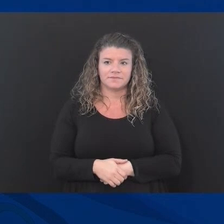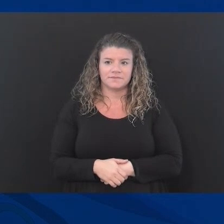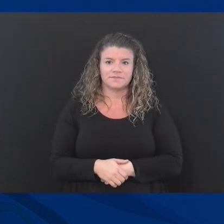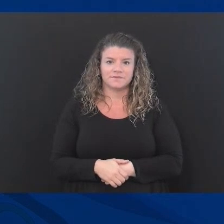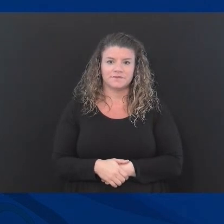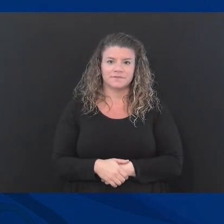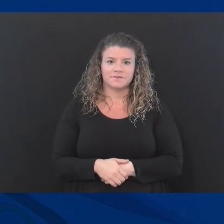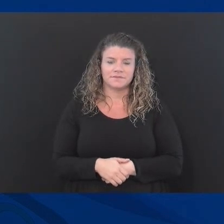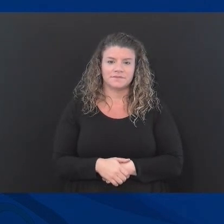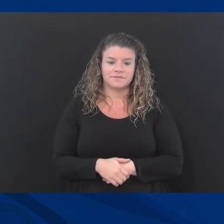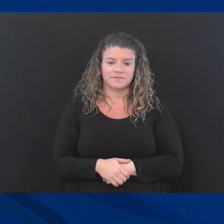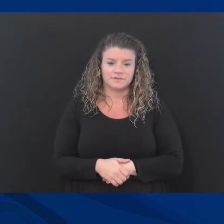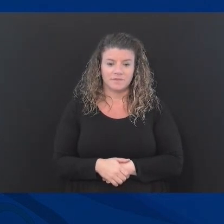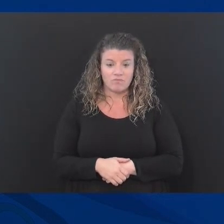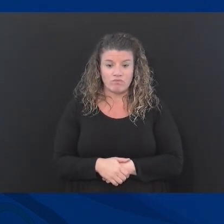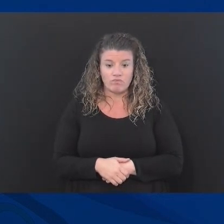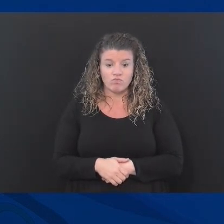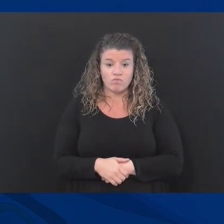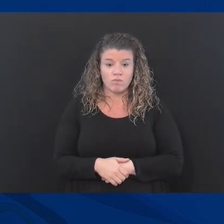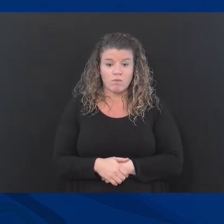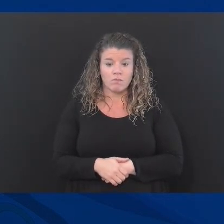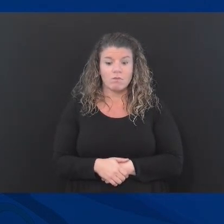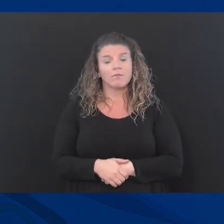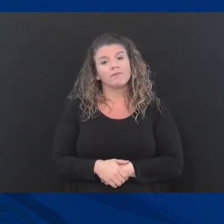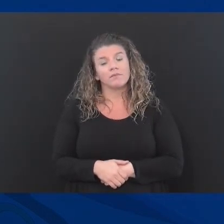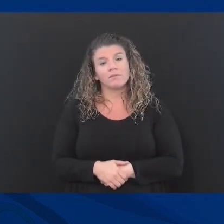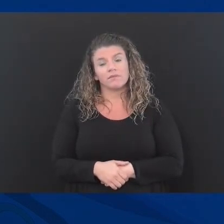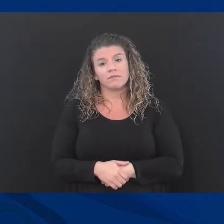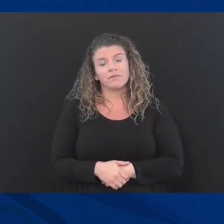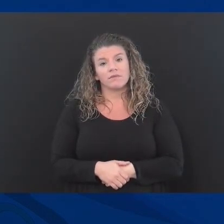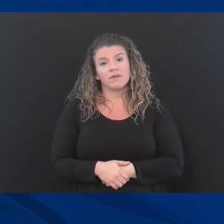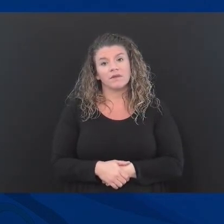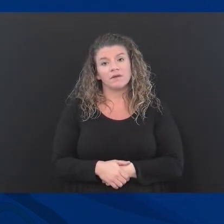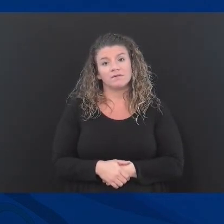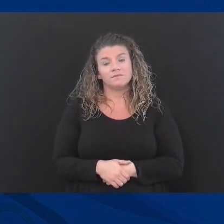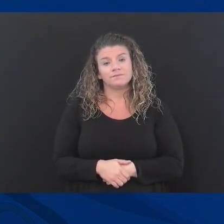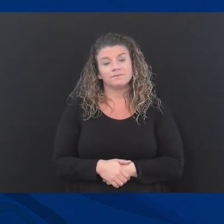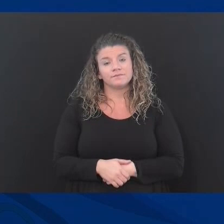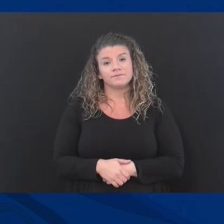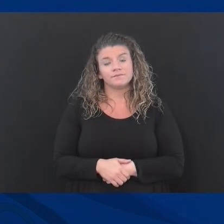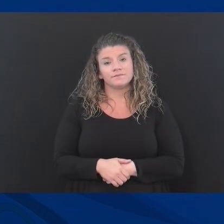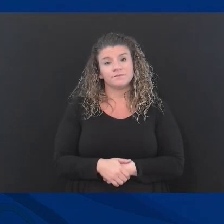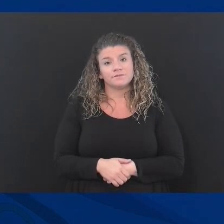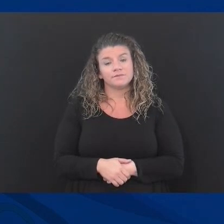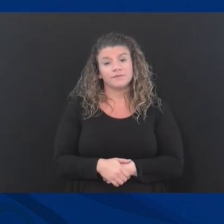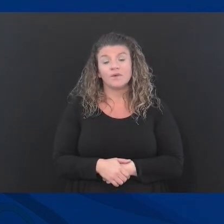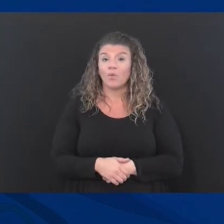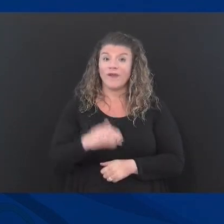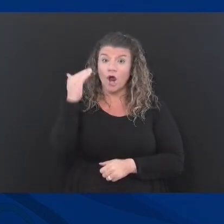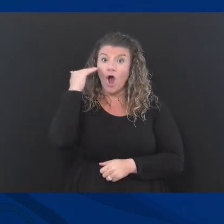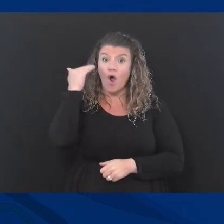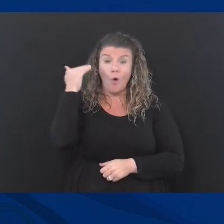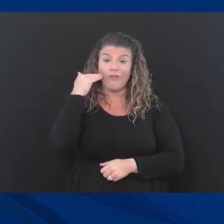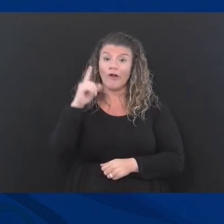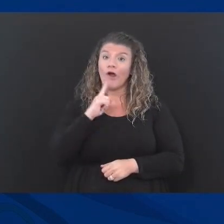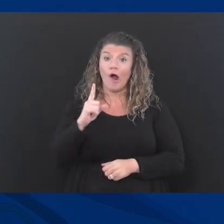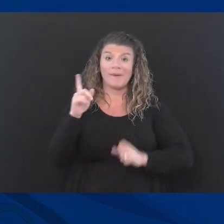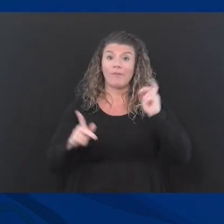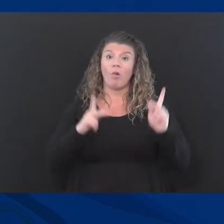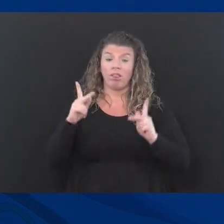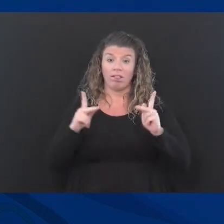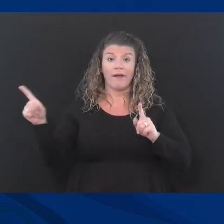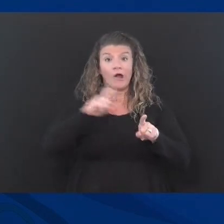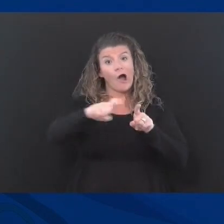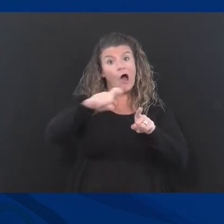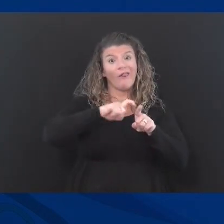And again, we do have knowledge of many people attempting this scam